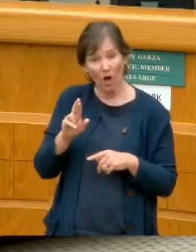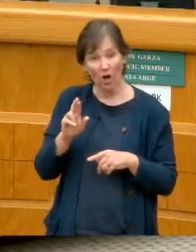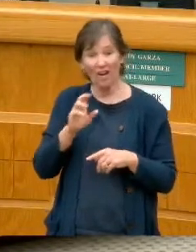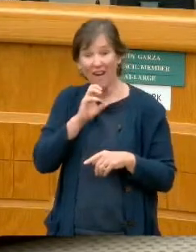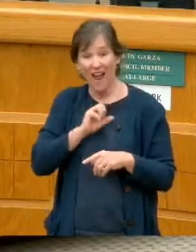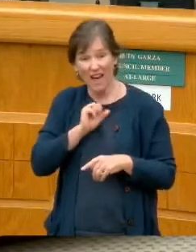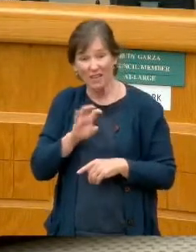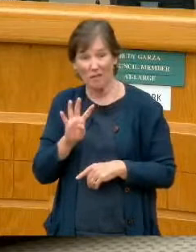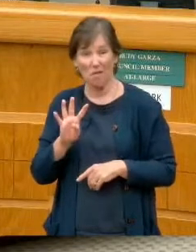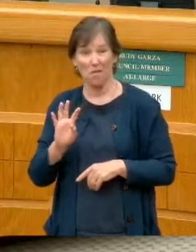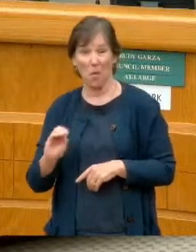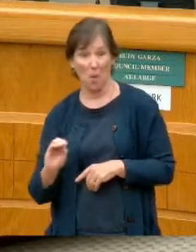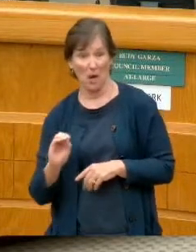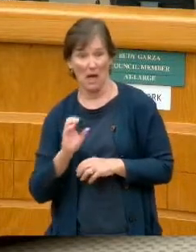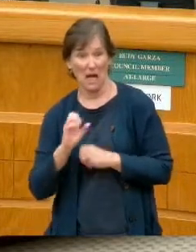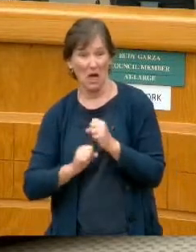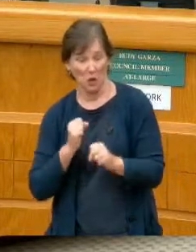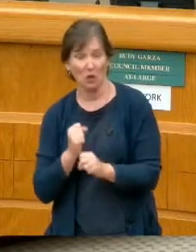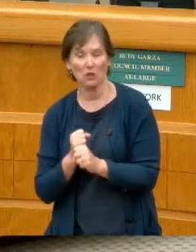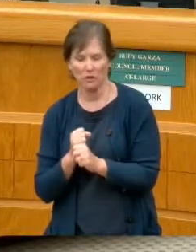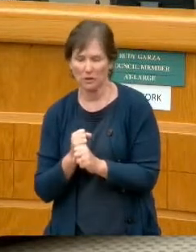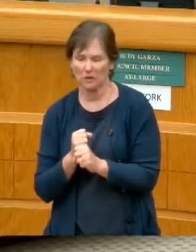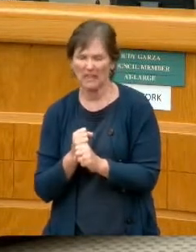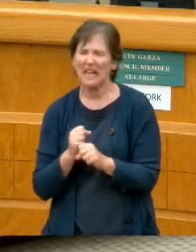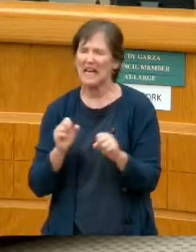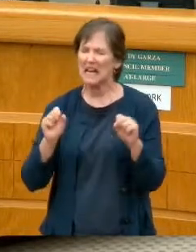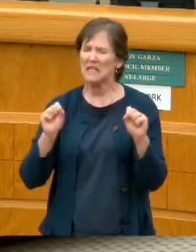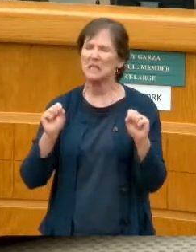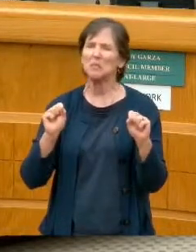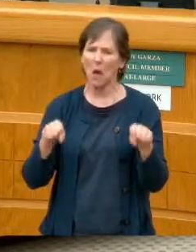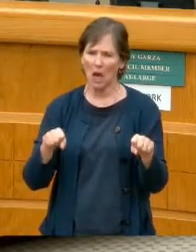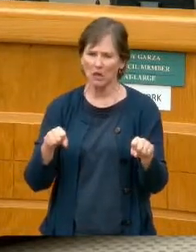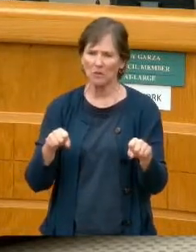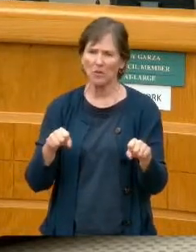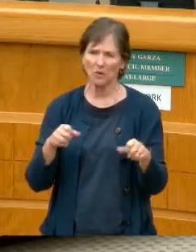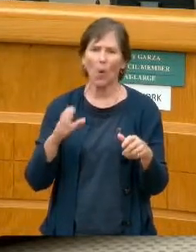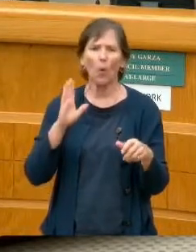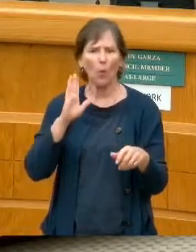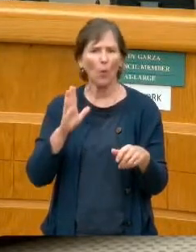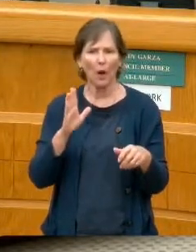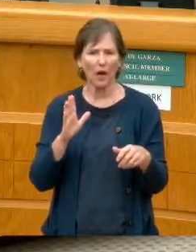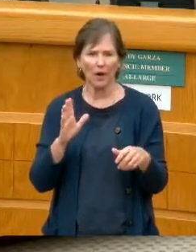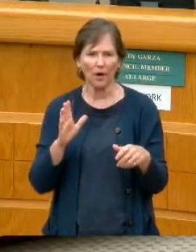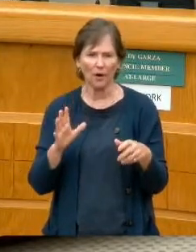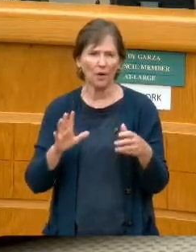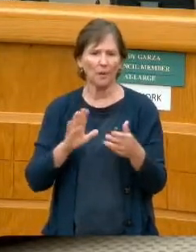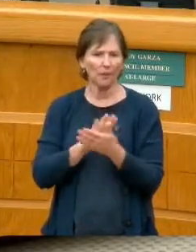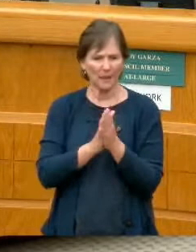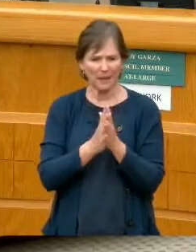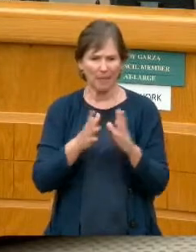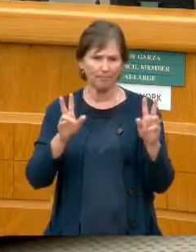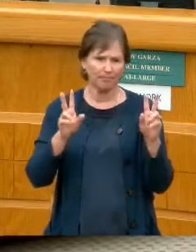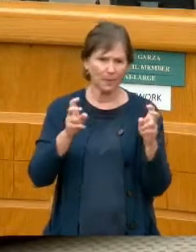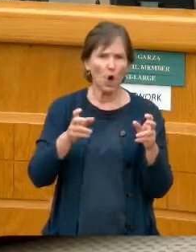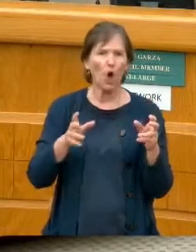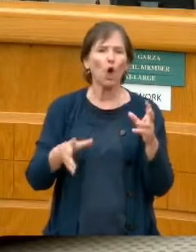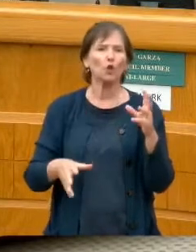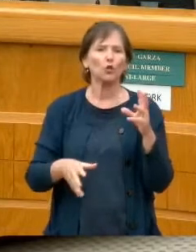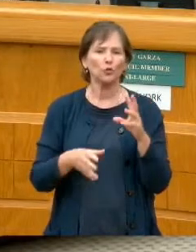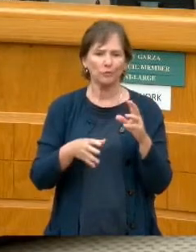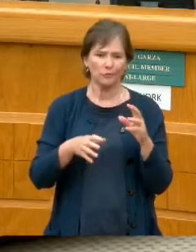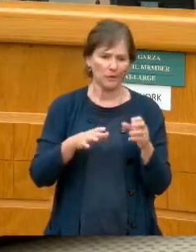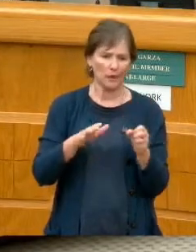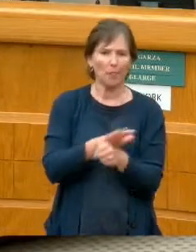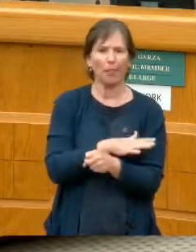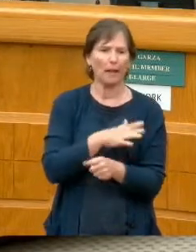pier, it's going to be considered most likely, more likely than not, a total loss. And the actual replacement cost becomes our official